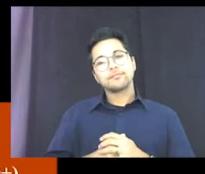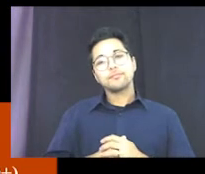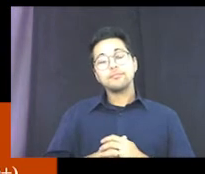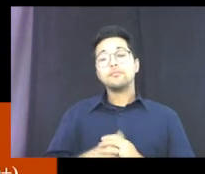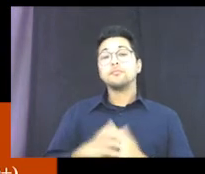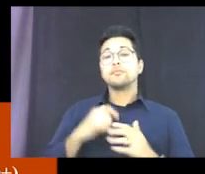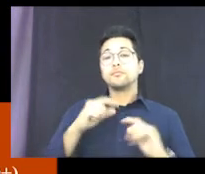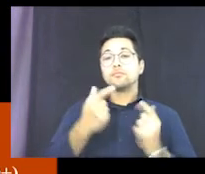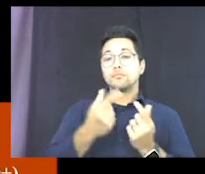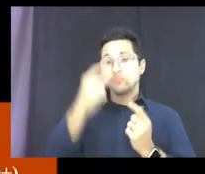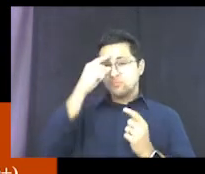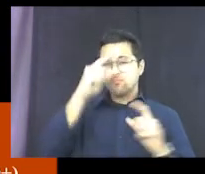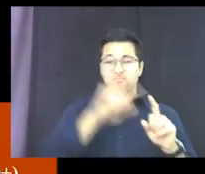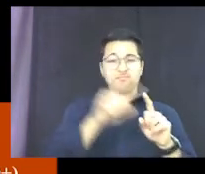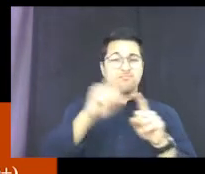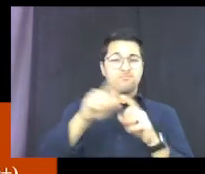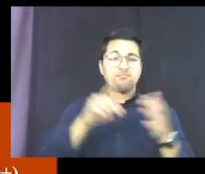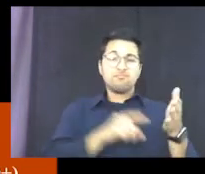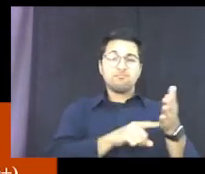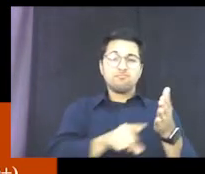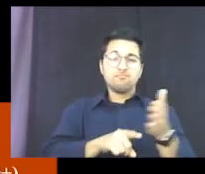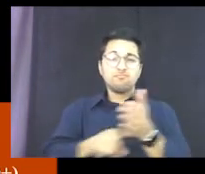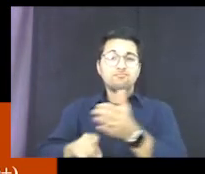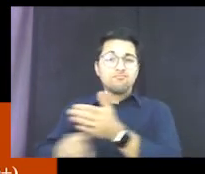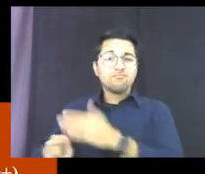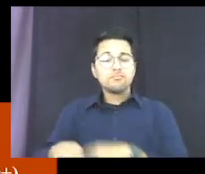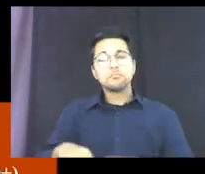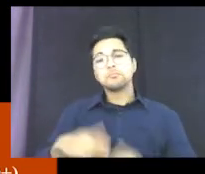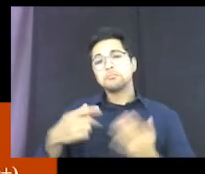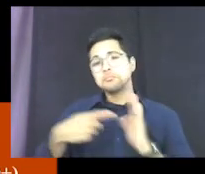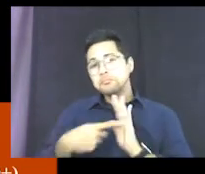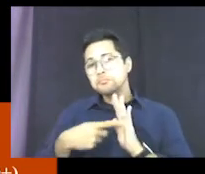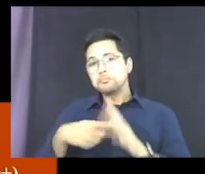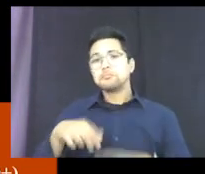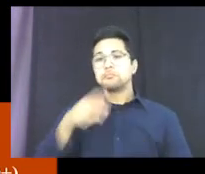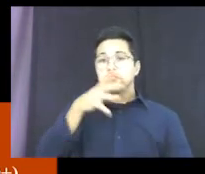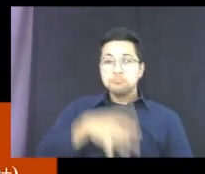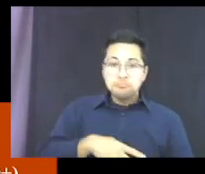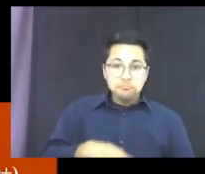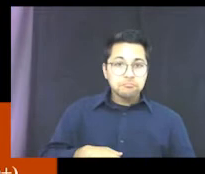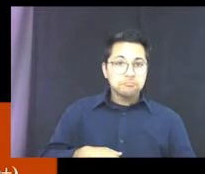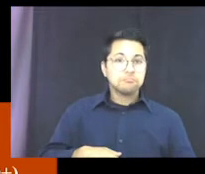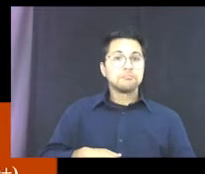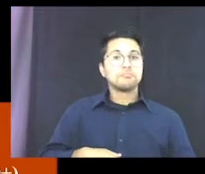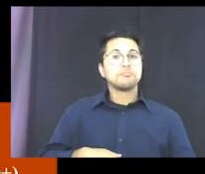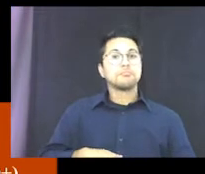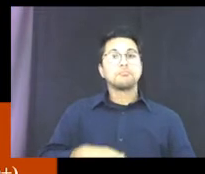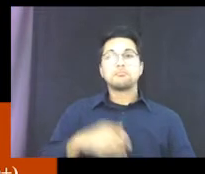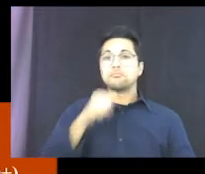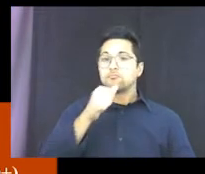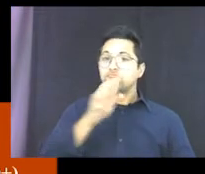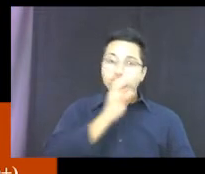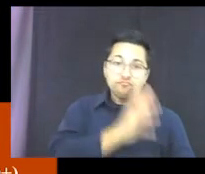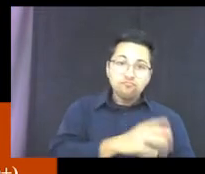Groups for various subtypes of autistic adults, e.g., females,